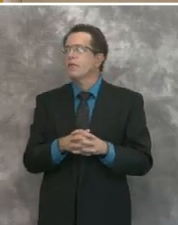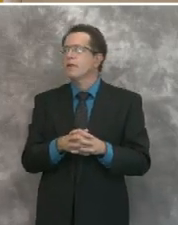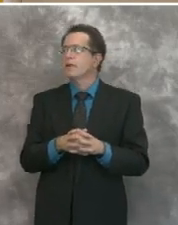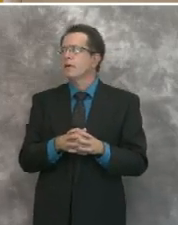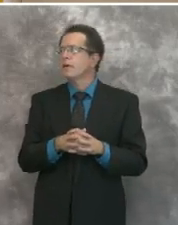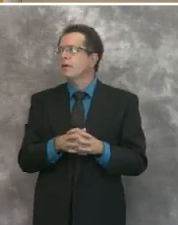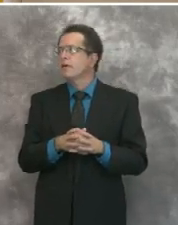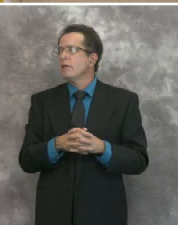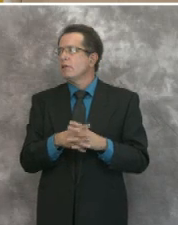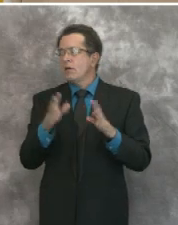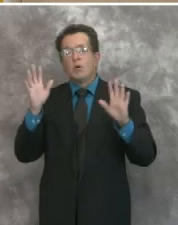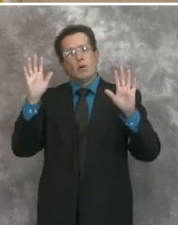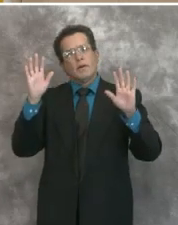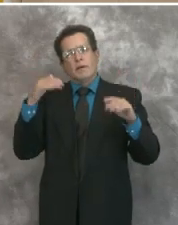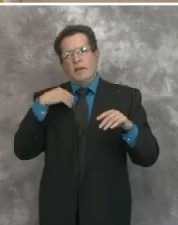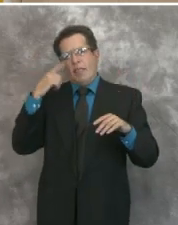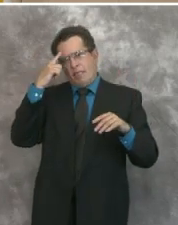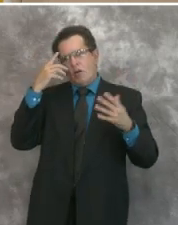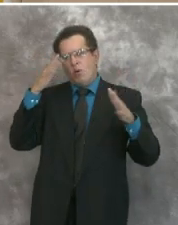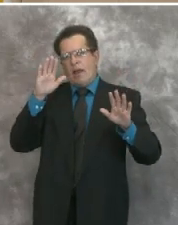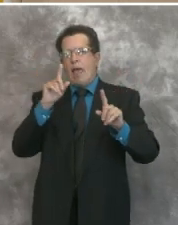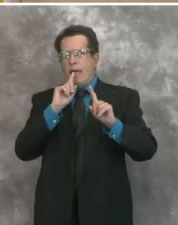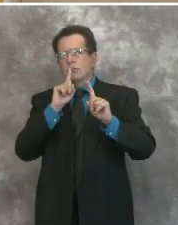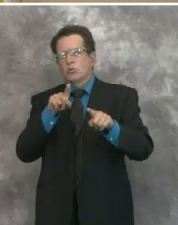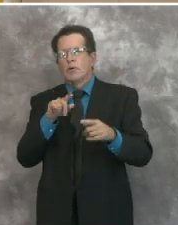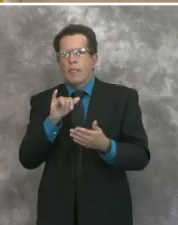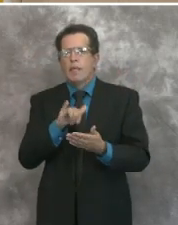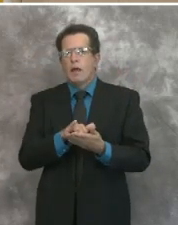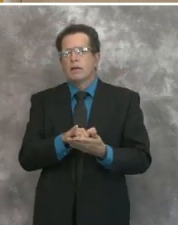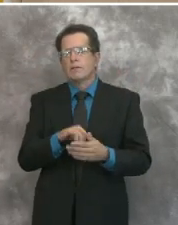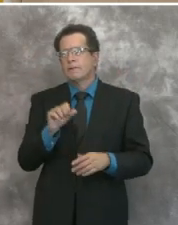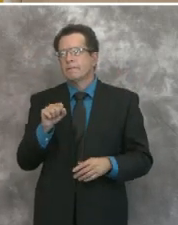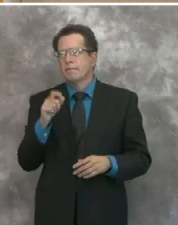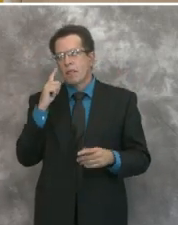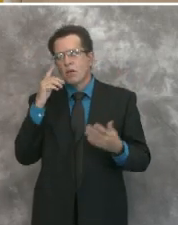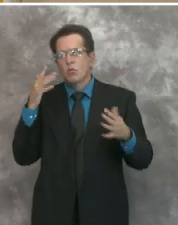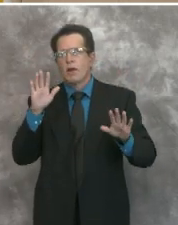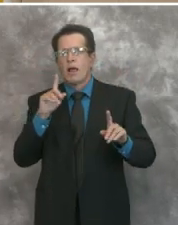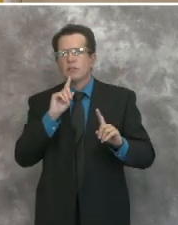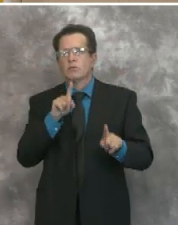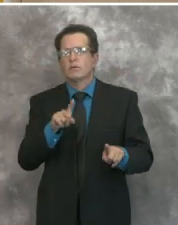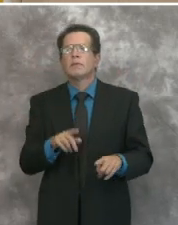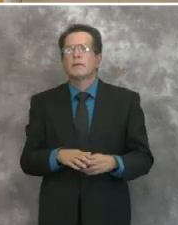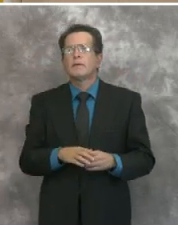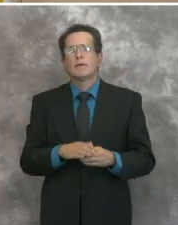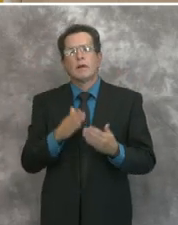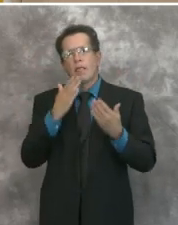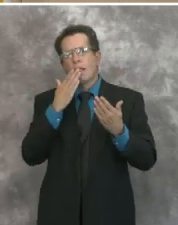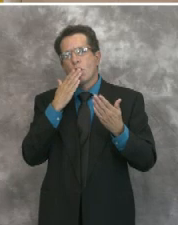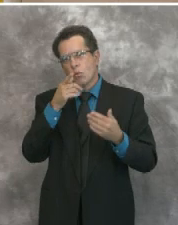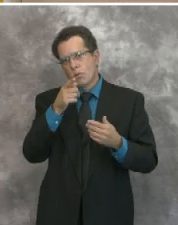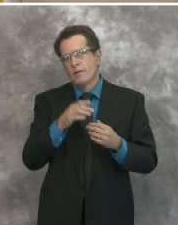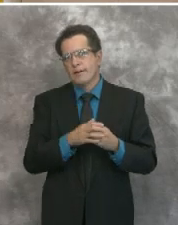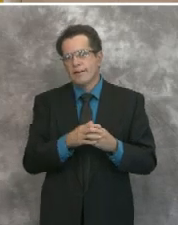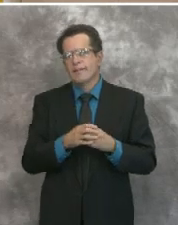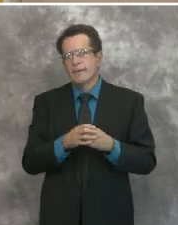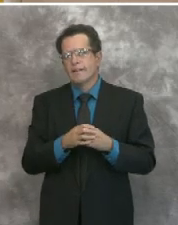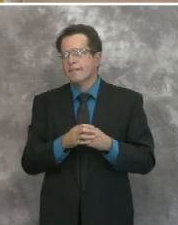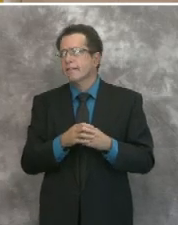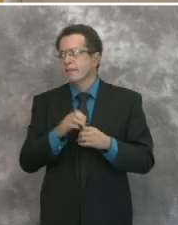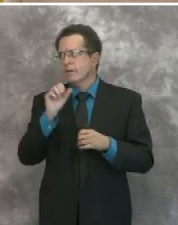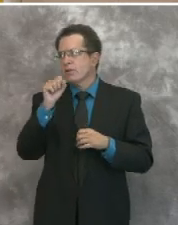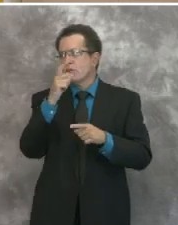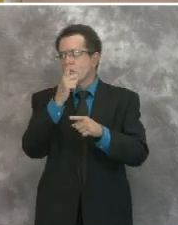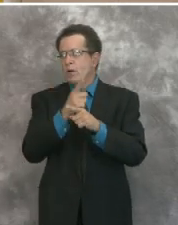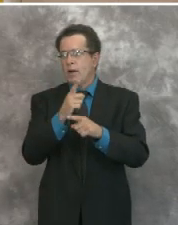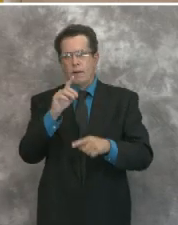What Okay. was it? I think I answered it. Yeah, Okay. I think I've answered it. Thank you. Okay. Sorry about that. Yeah,